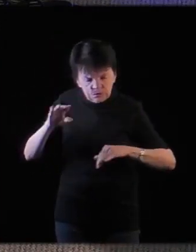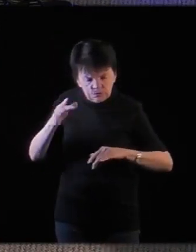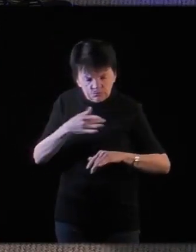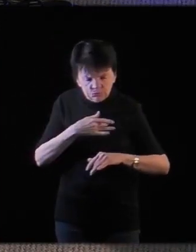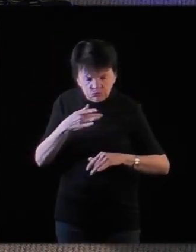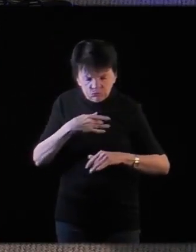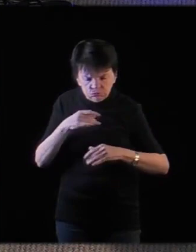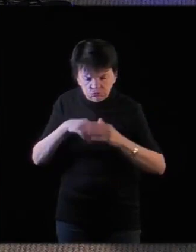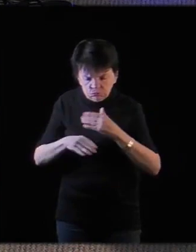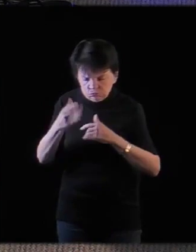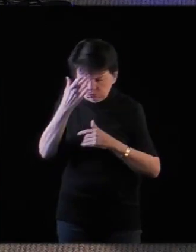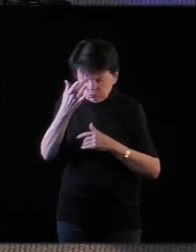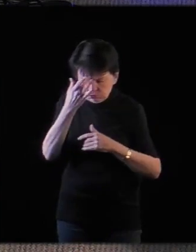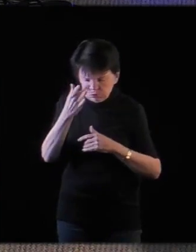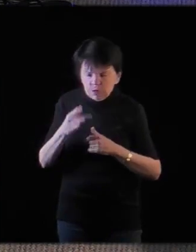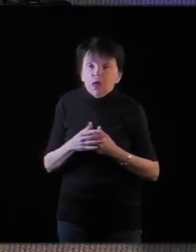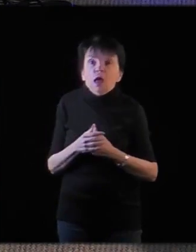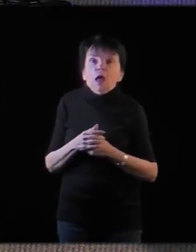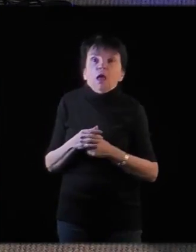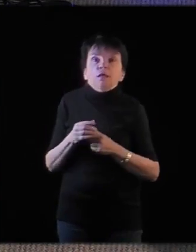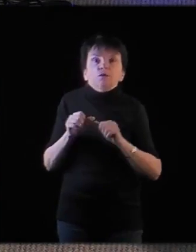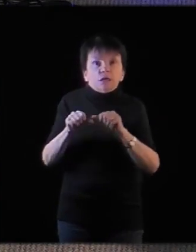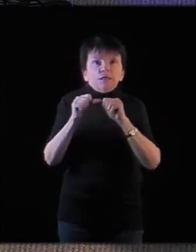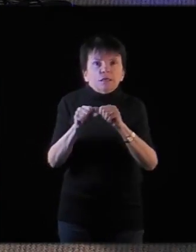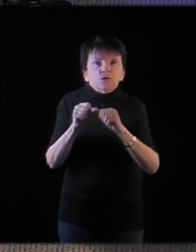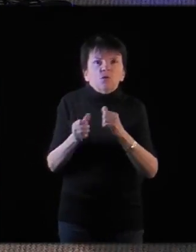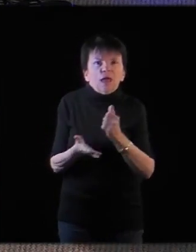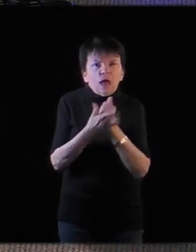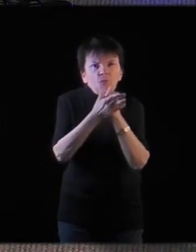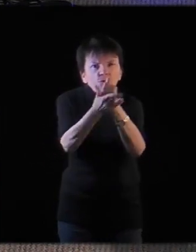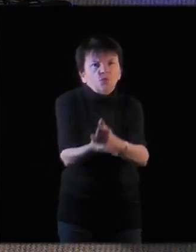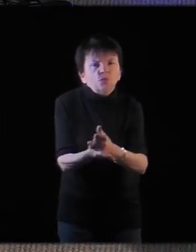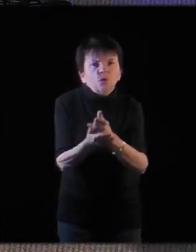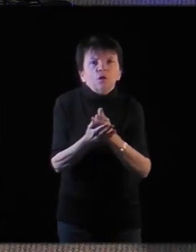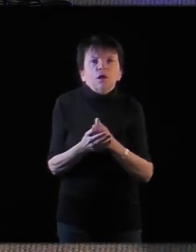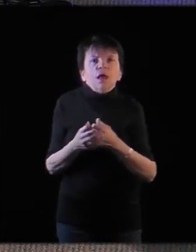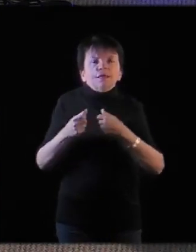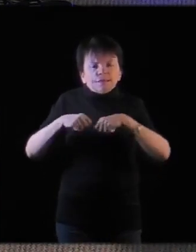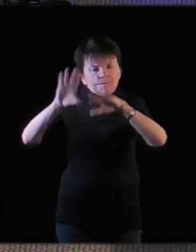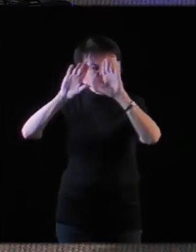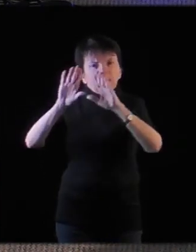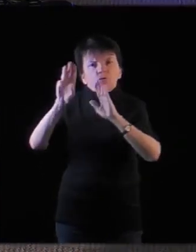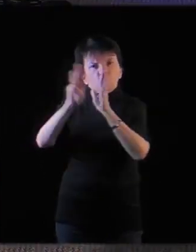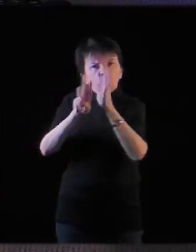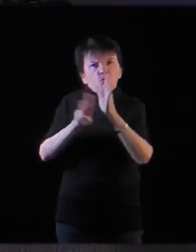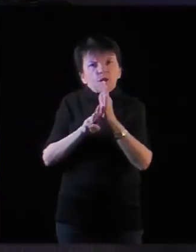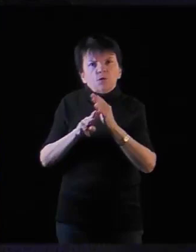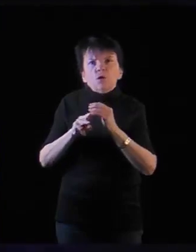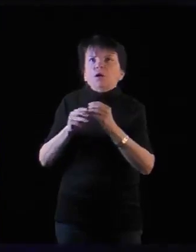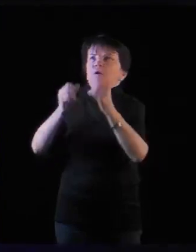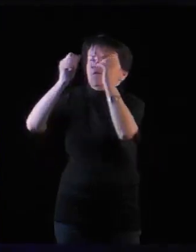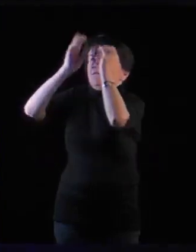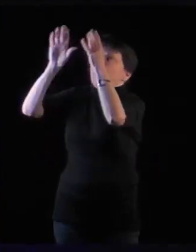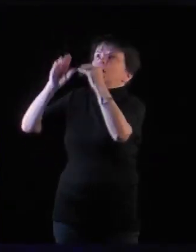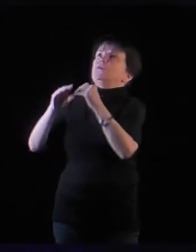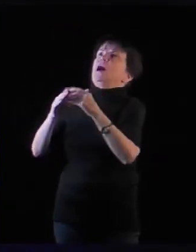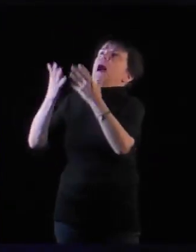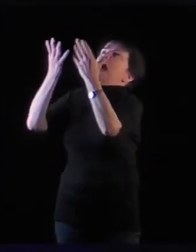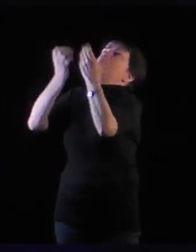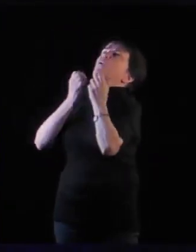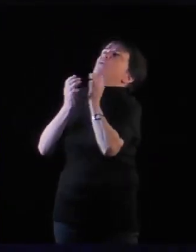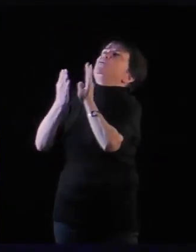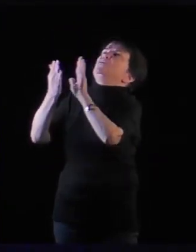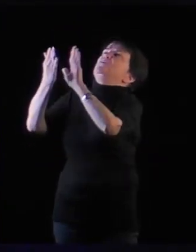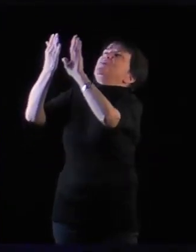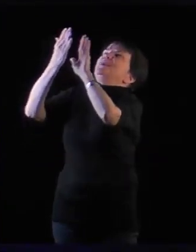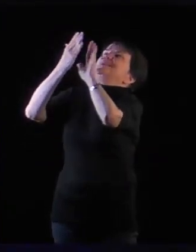to continue to help you in the way in which you need to go, that you submit your will to the Father and you say, Lord, I want your